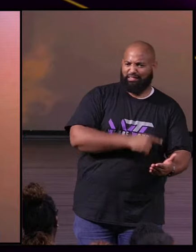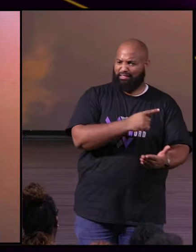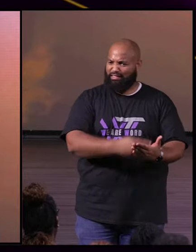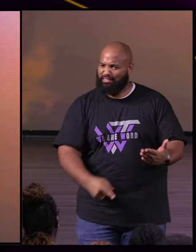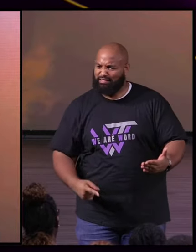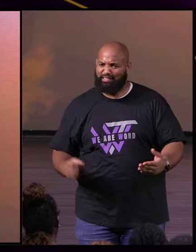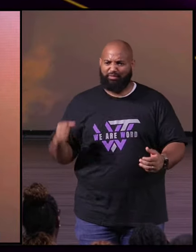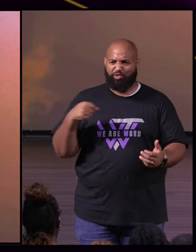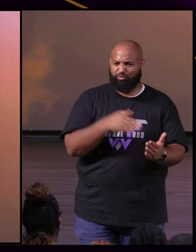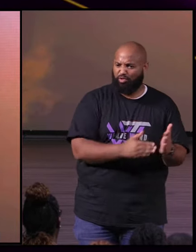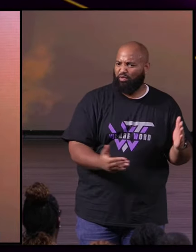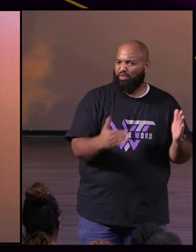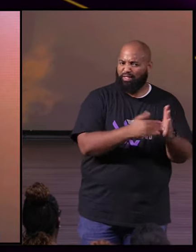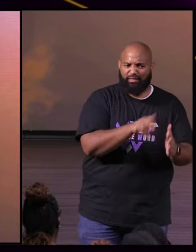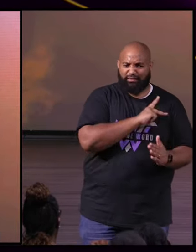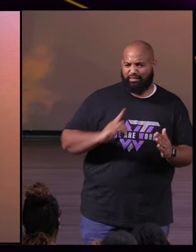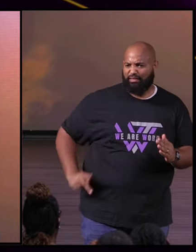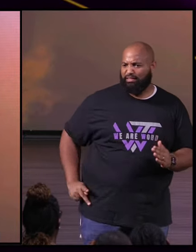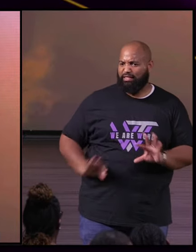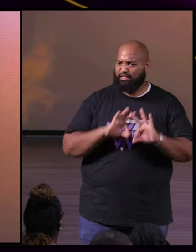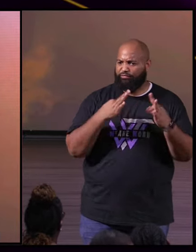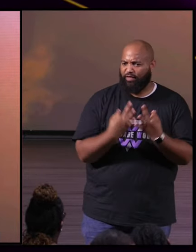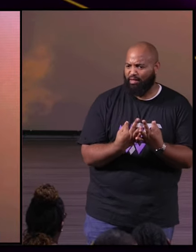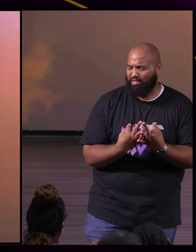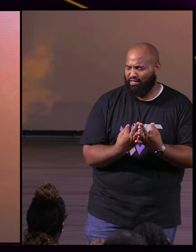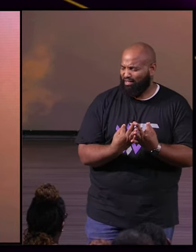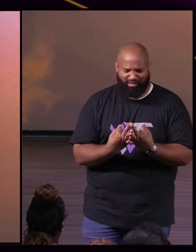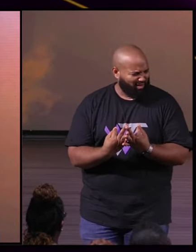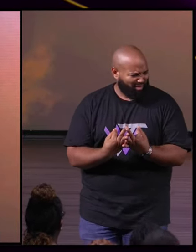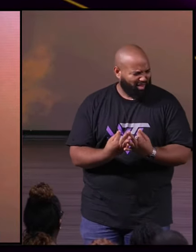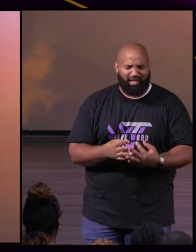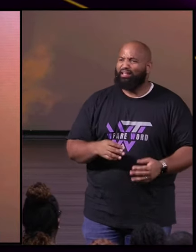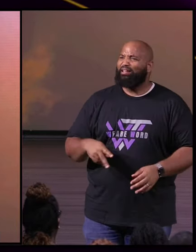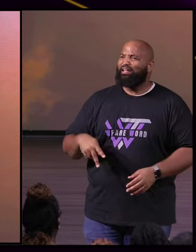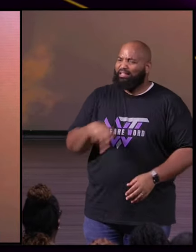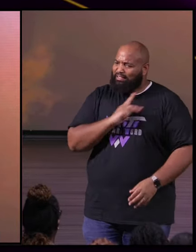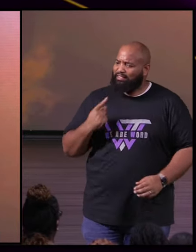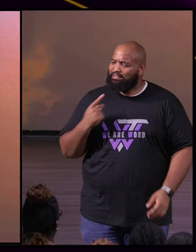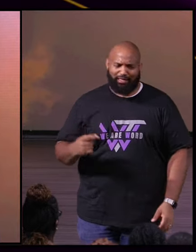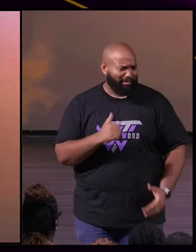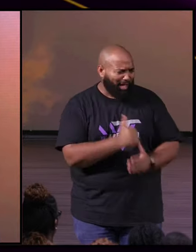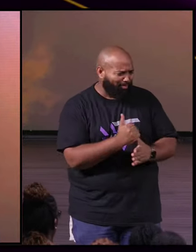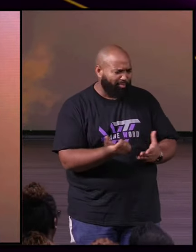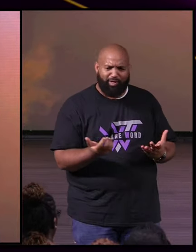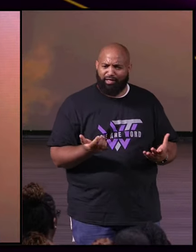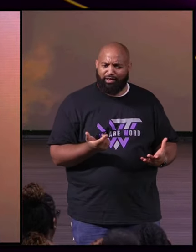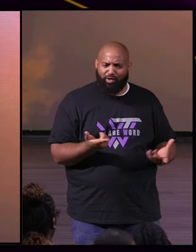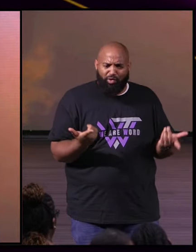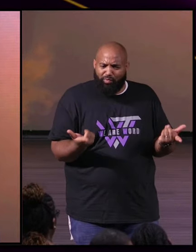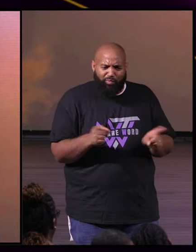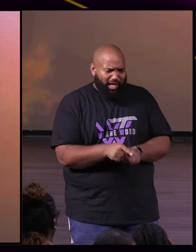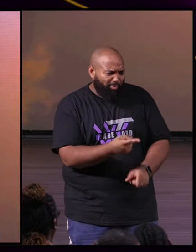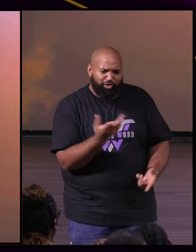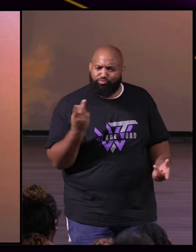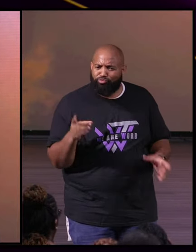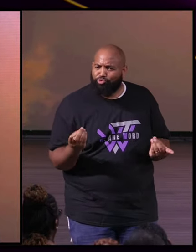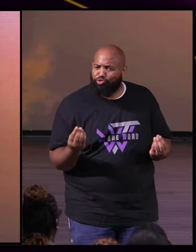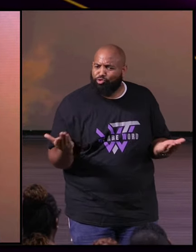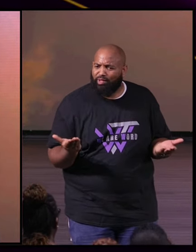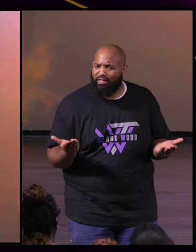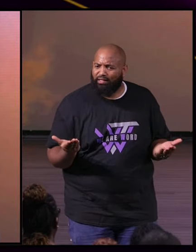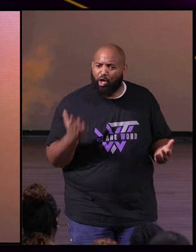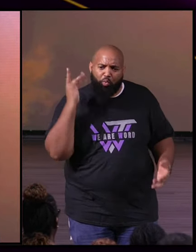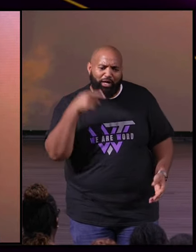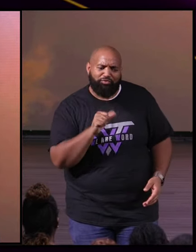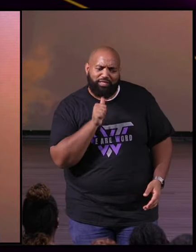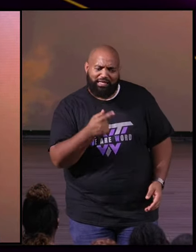Sarai, Abram's wife. And Pharaoh called Abram and said, "What is this you have done to me? Why